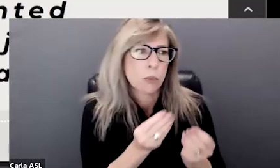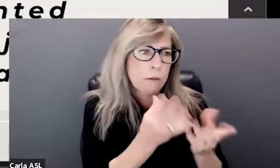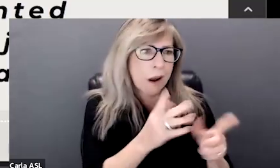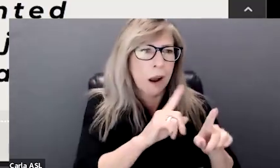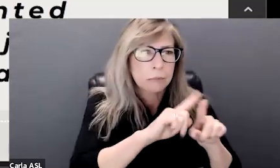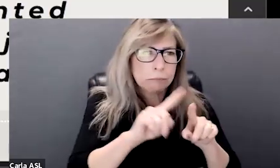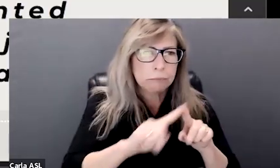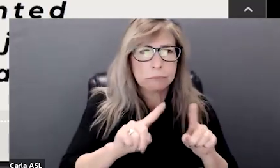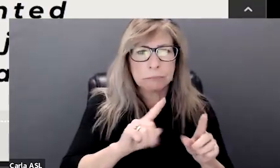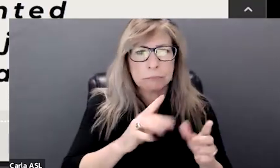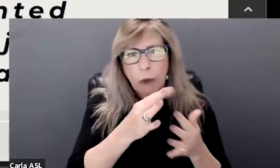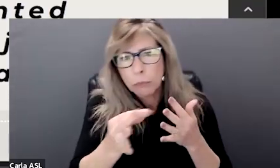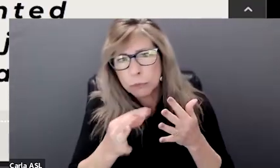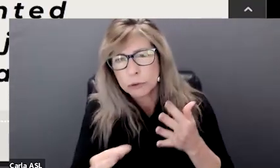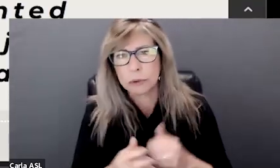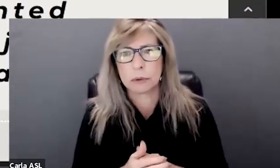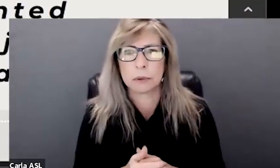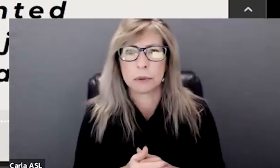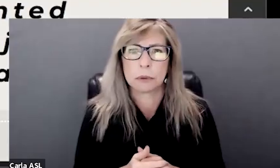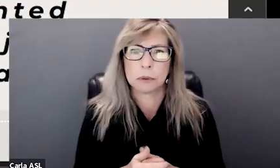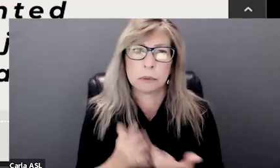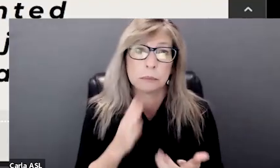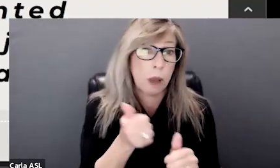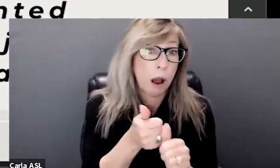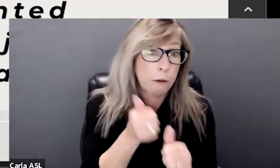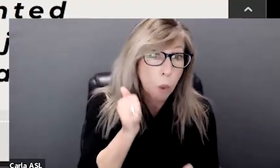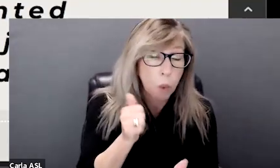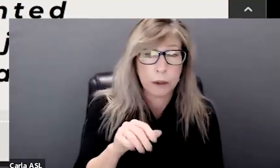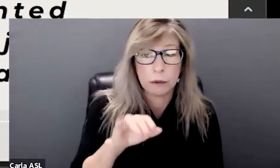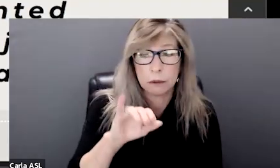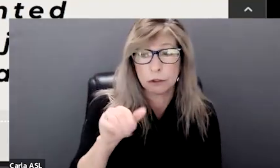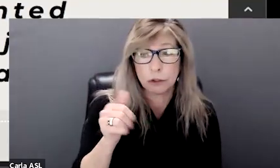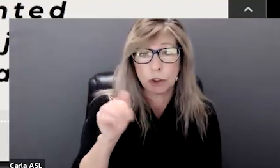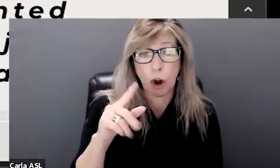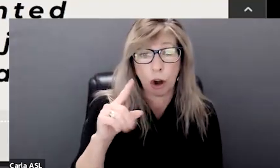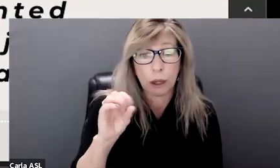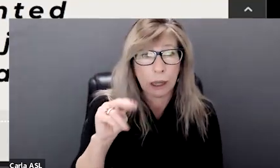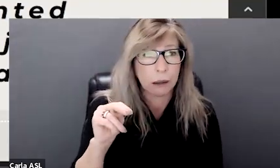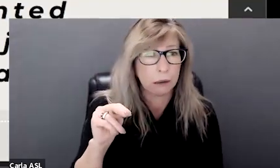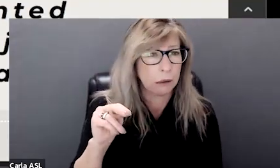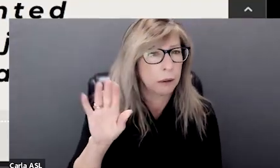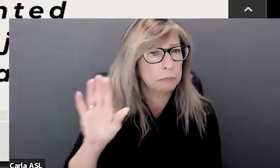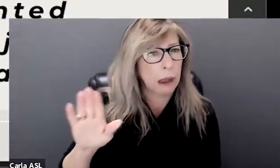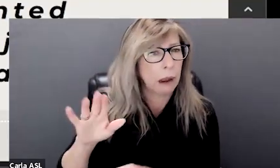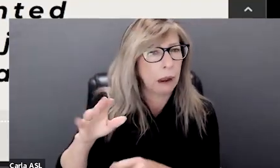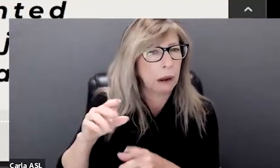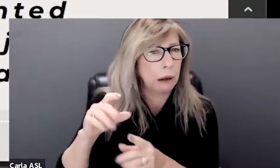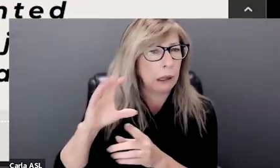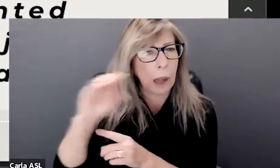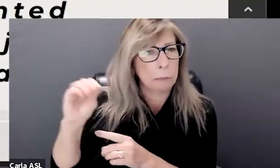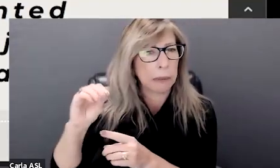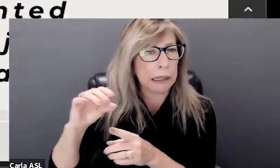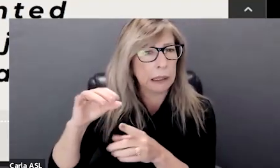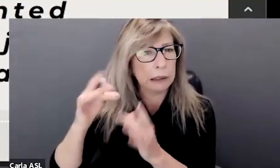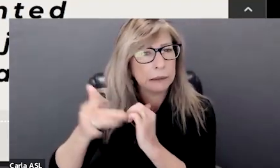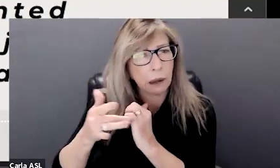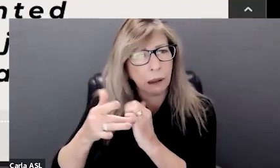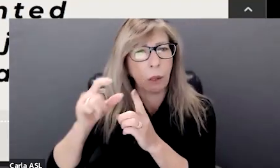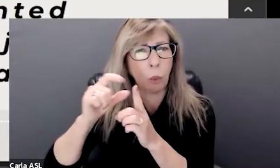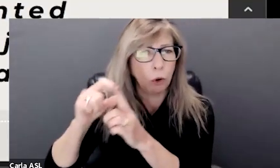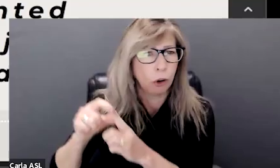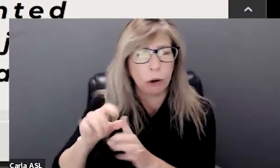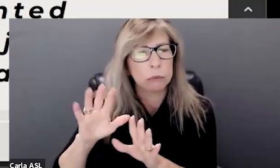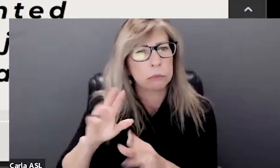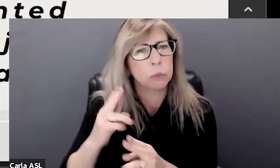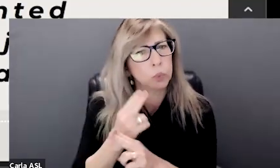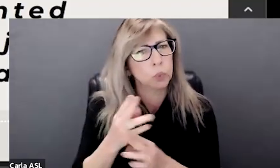jargon. We want to, we don't want to use jargon. We want to use plain language. So for example, the scenario we have here